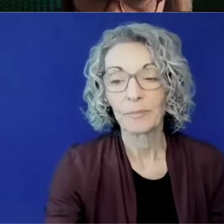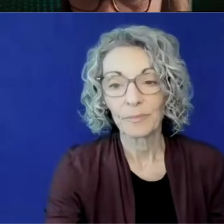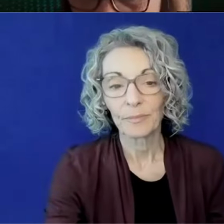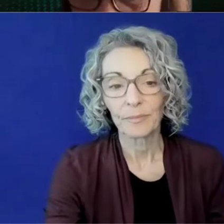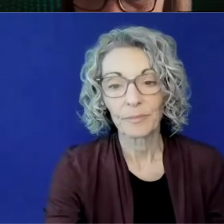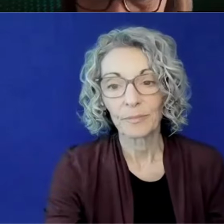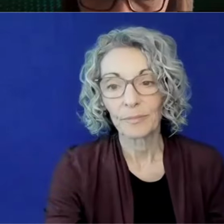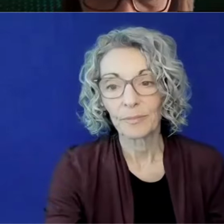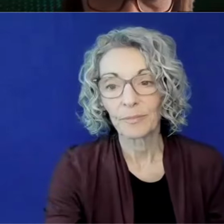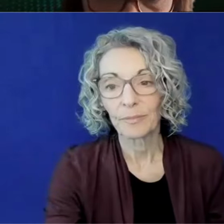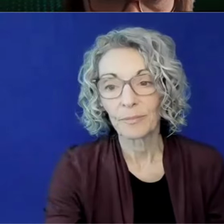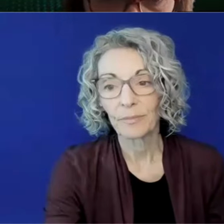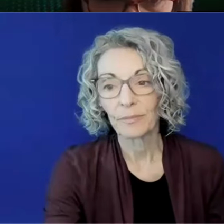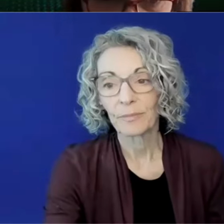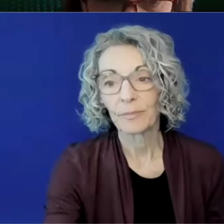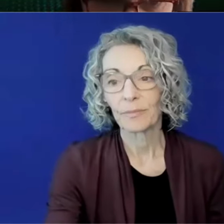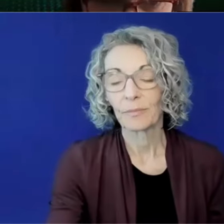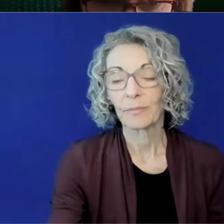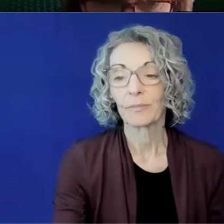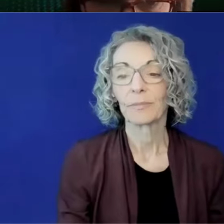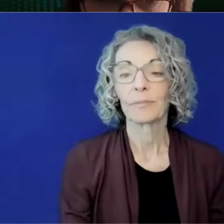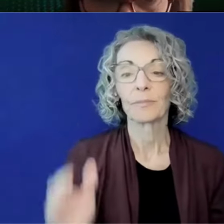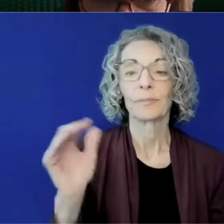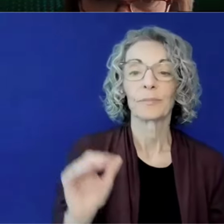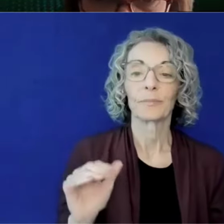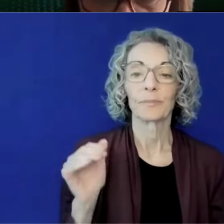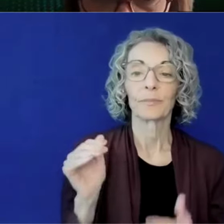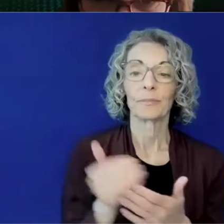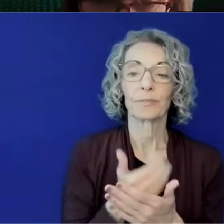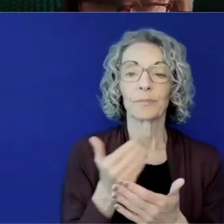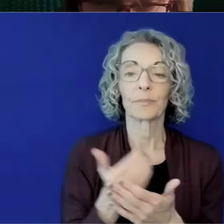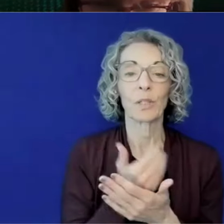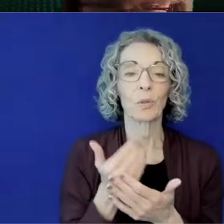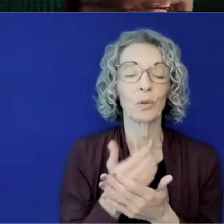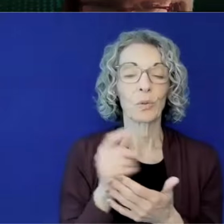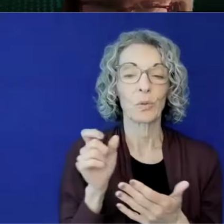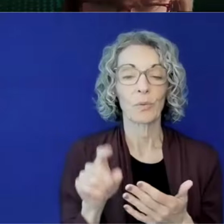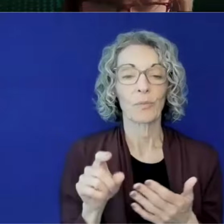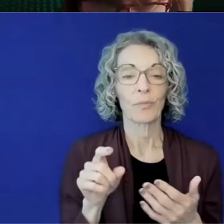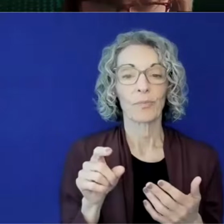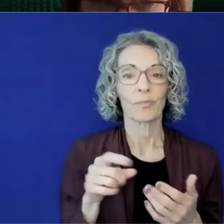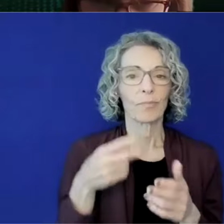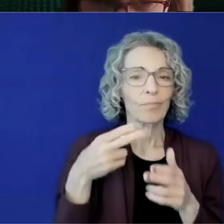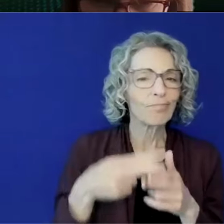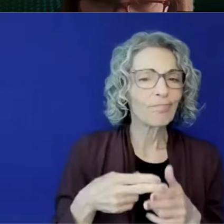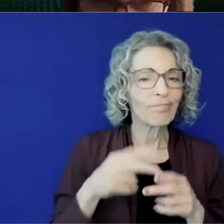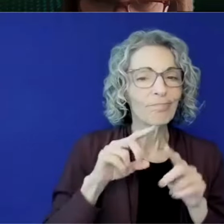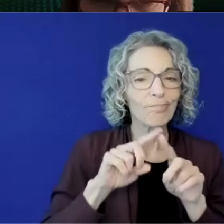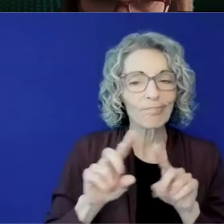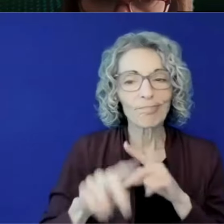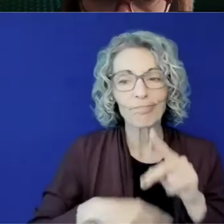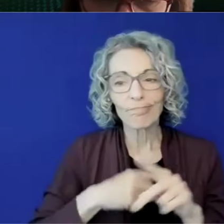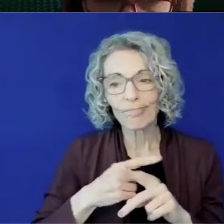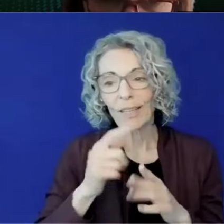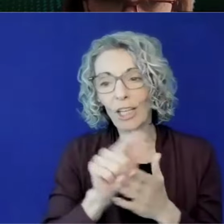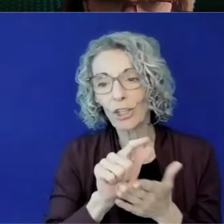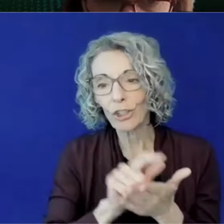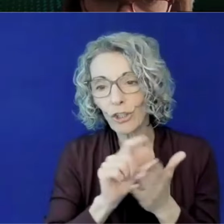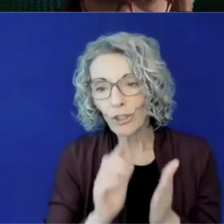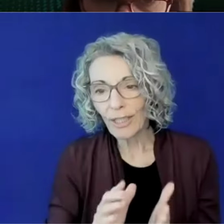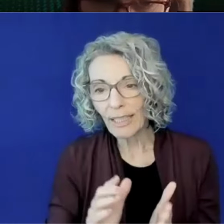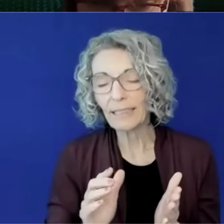through. Okay, somebody just said, you're mentioning all these different kinds of attorneys to discuss details and get answers. But